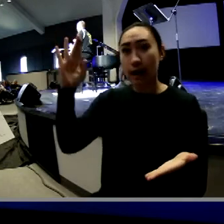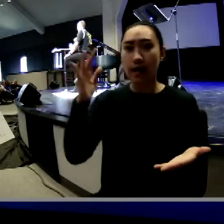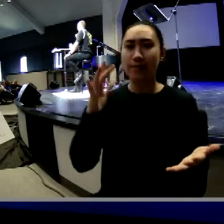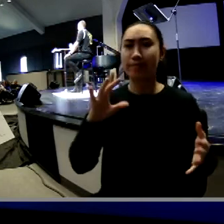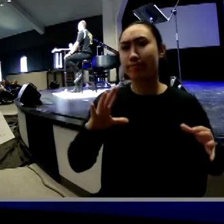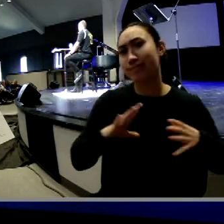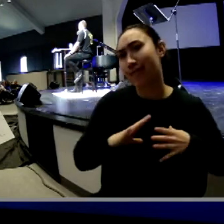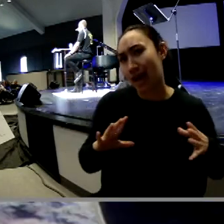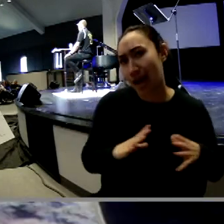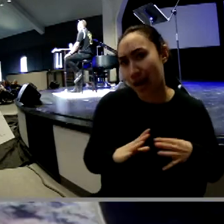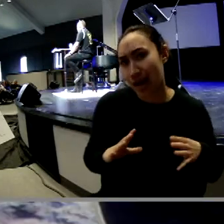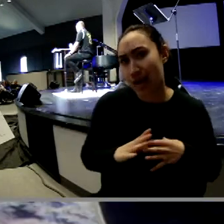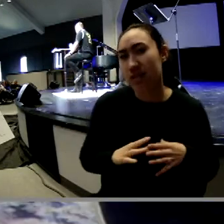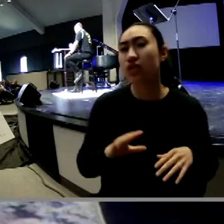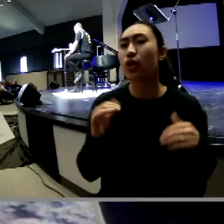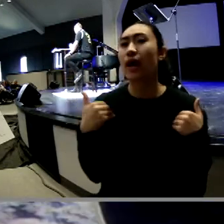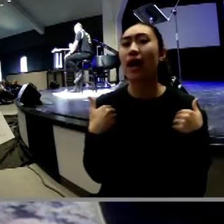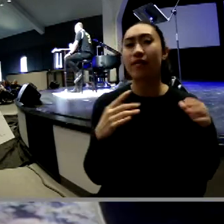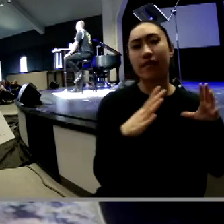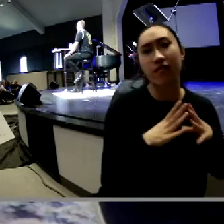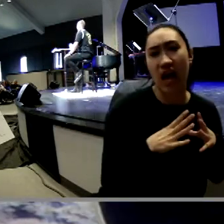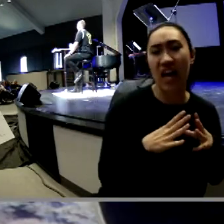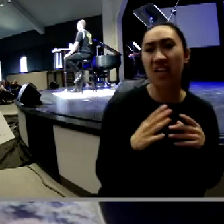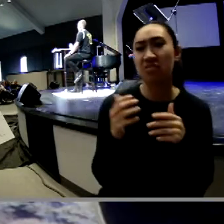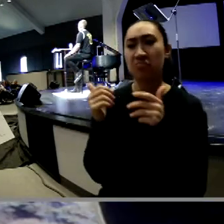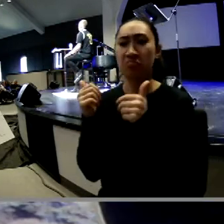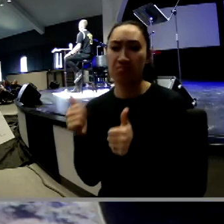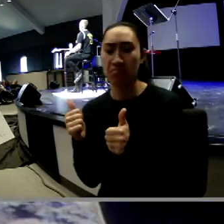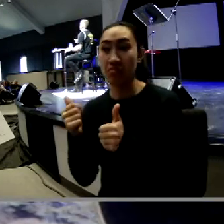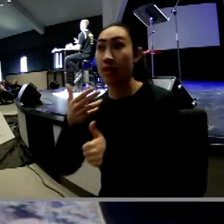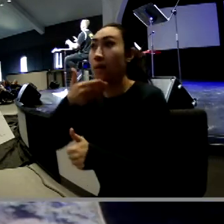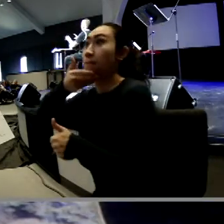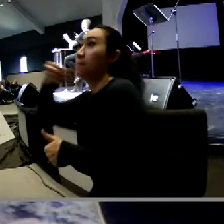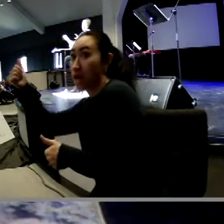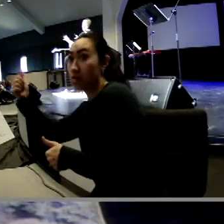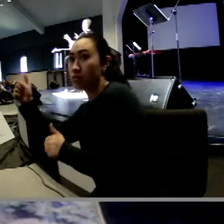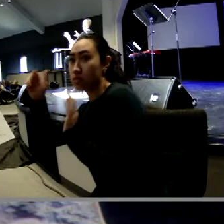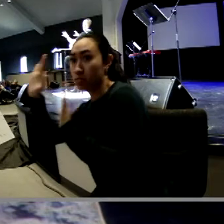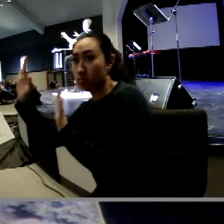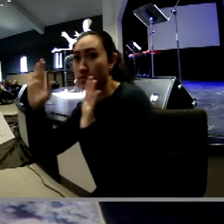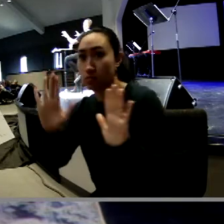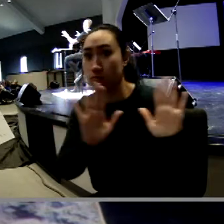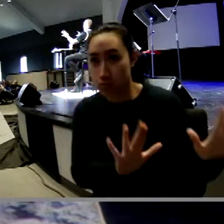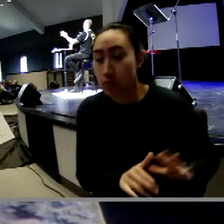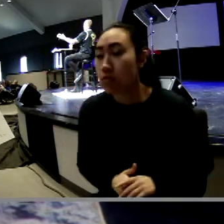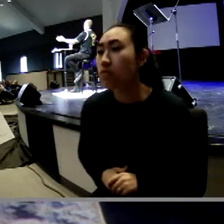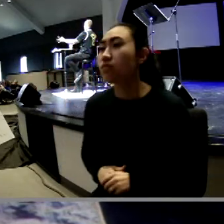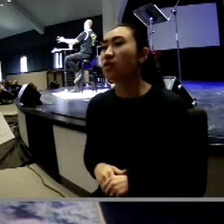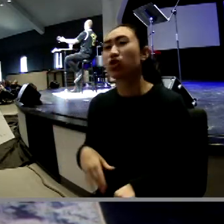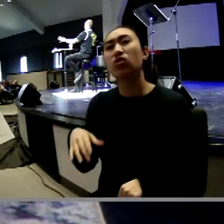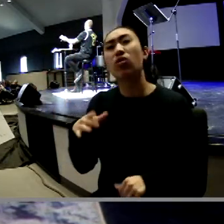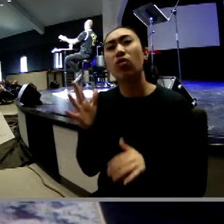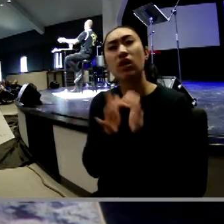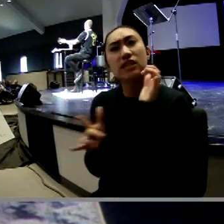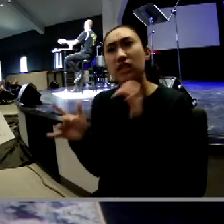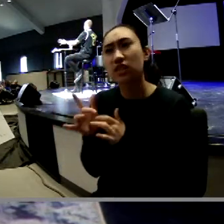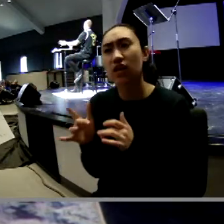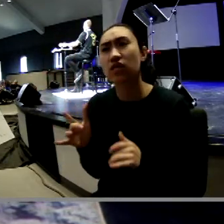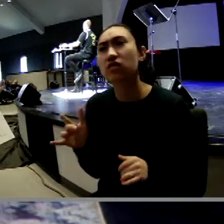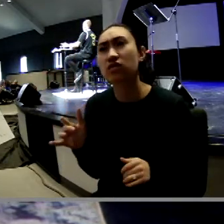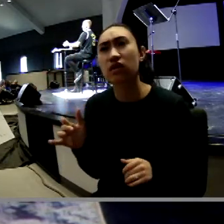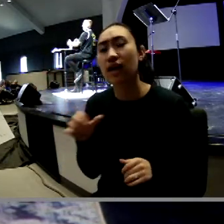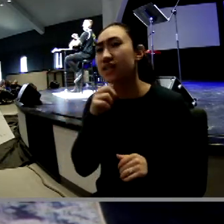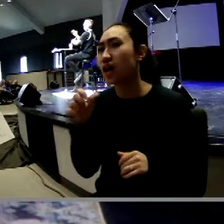fine, but there's some room to grow. You know, I don't think Jesus is trying to pin the disciples or